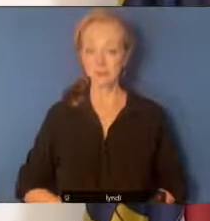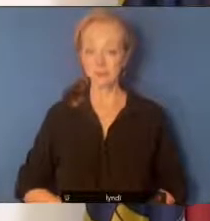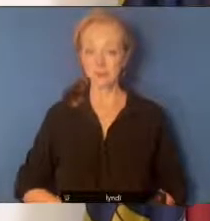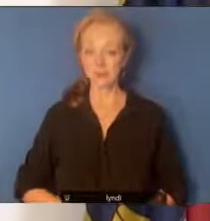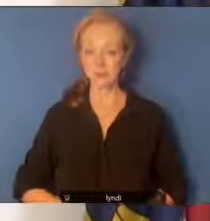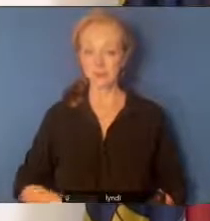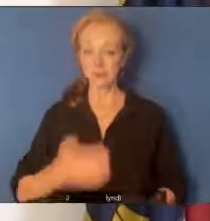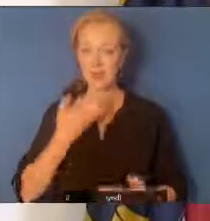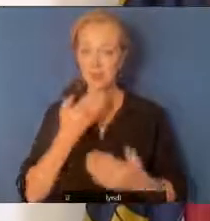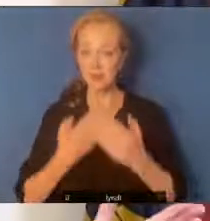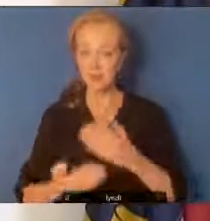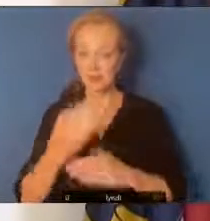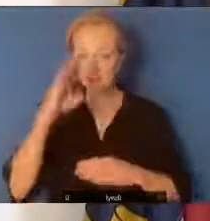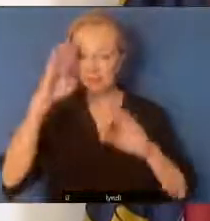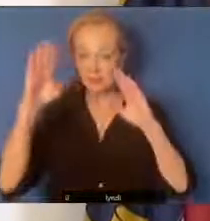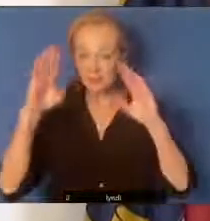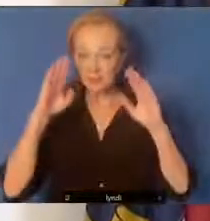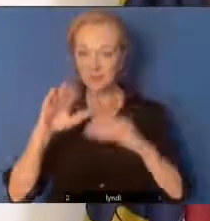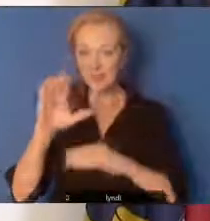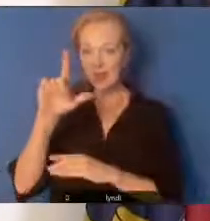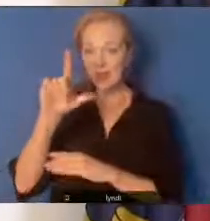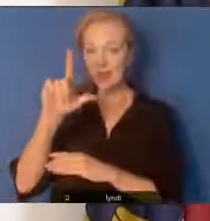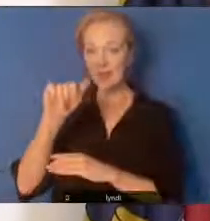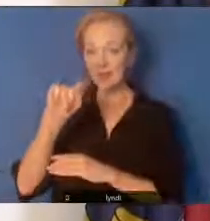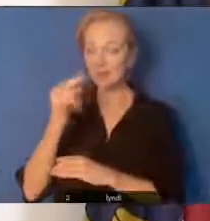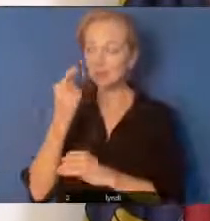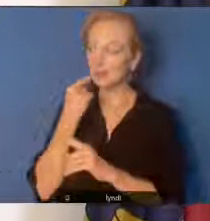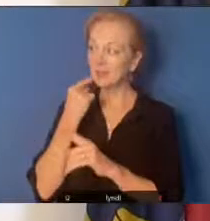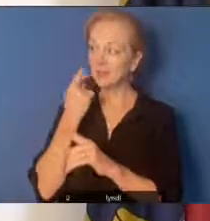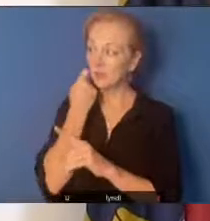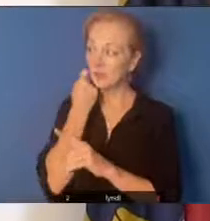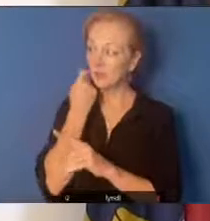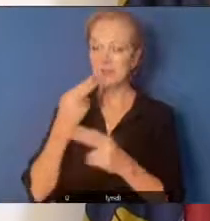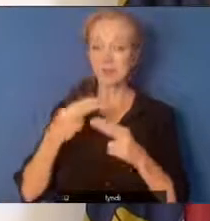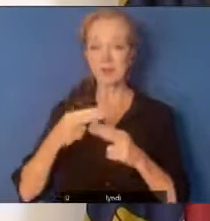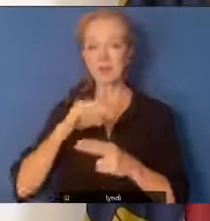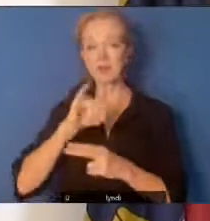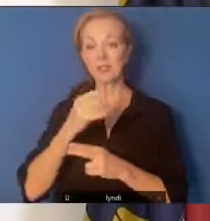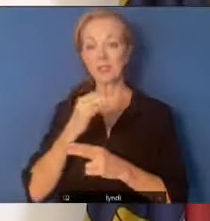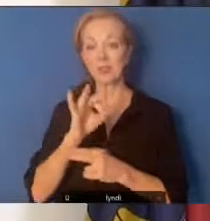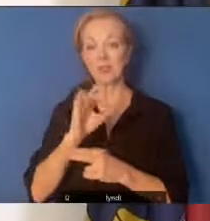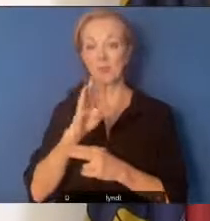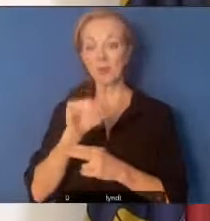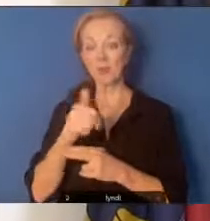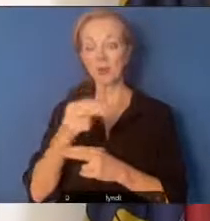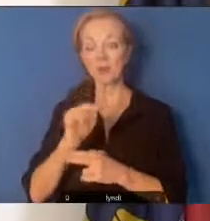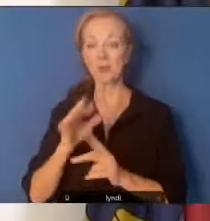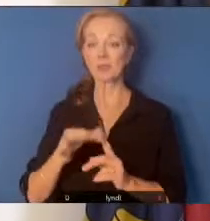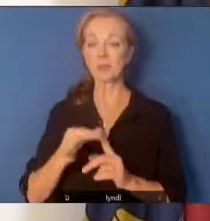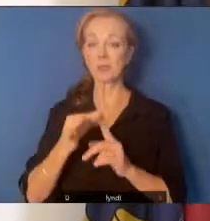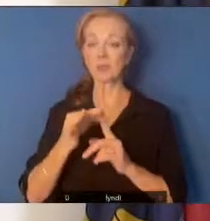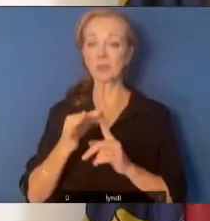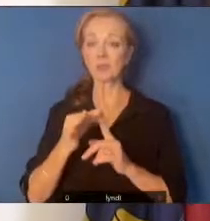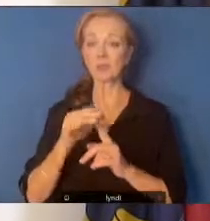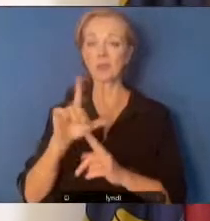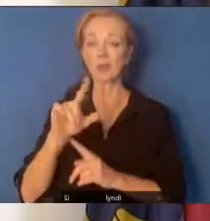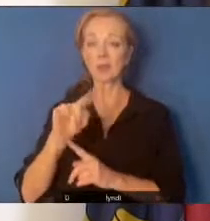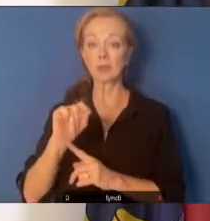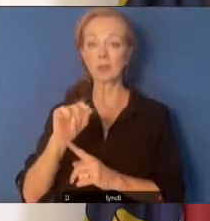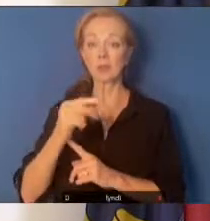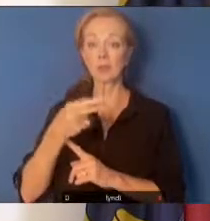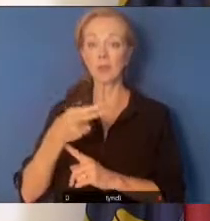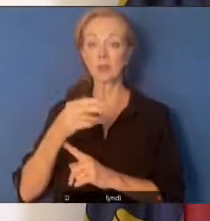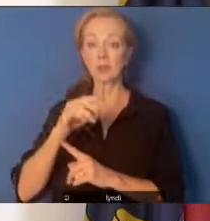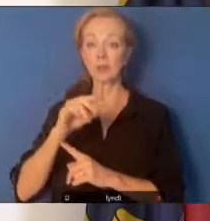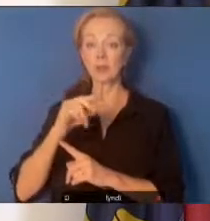Good morning. As Lieutenant Fishback said, my name is Jeff Brown. I'm a Special Operations Lieutenant for the Hickory Grove